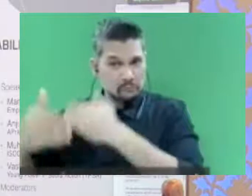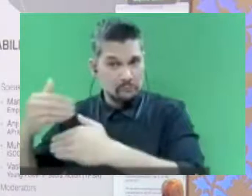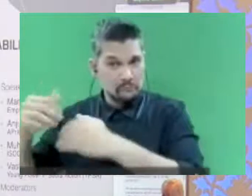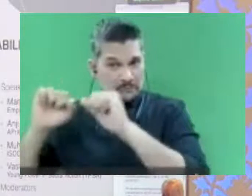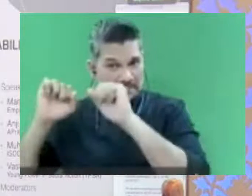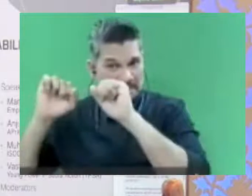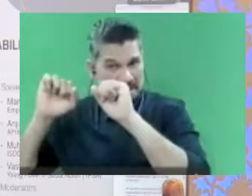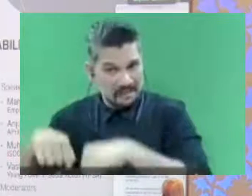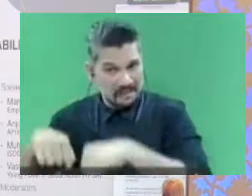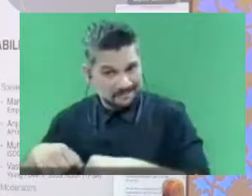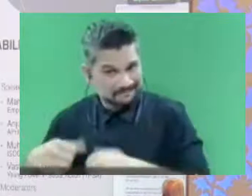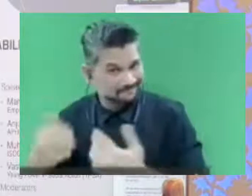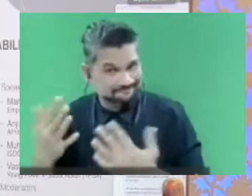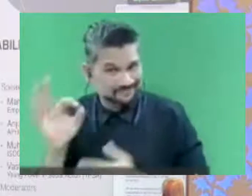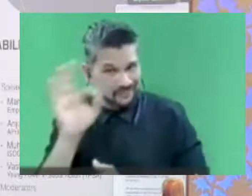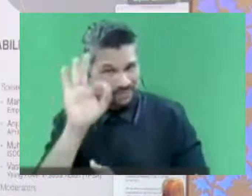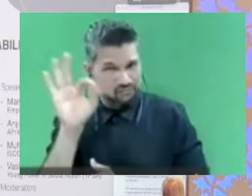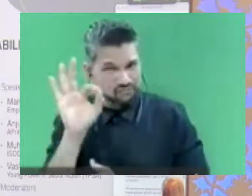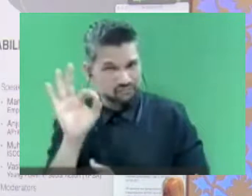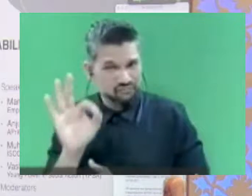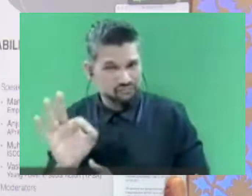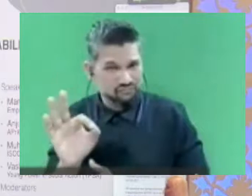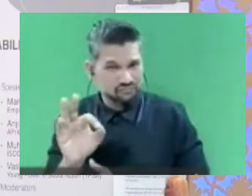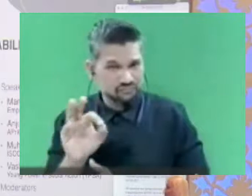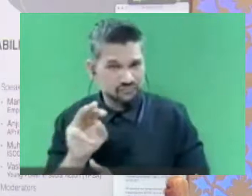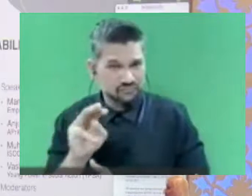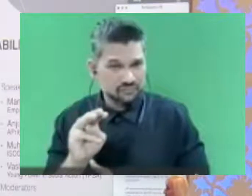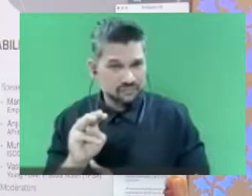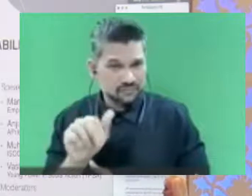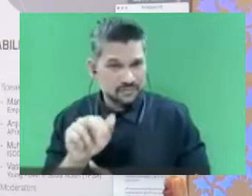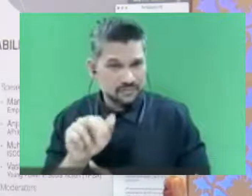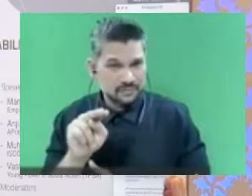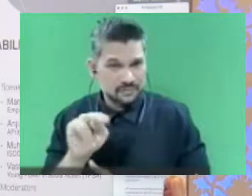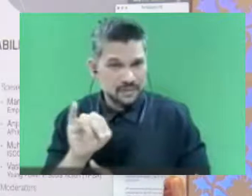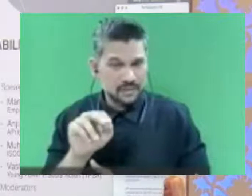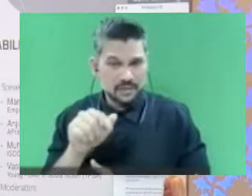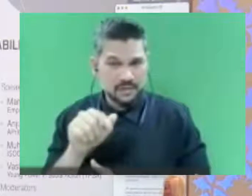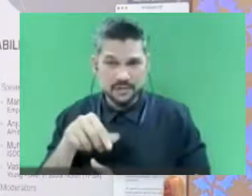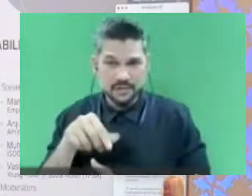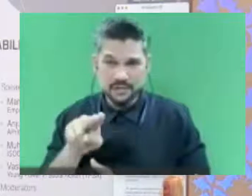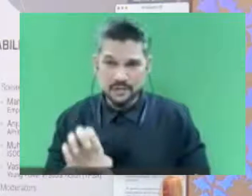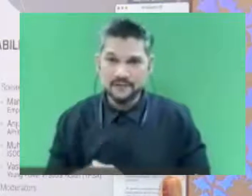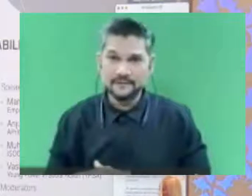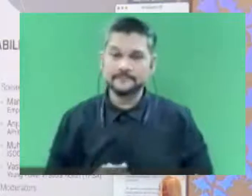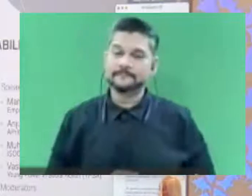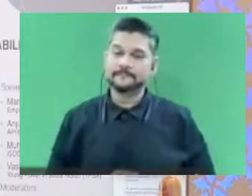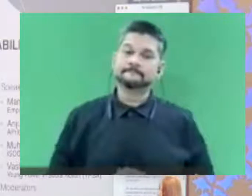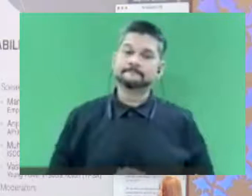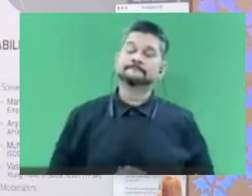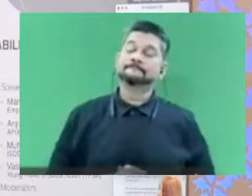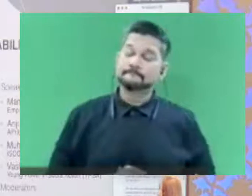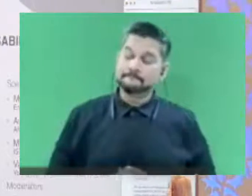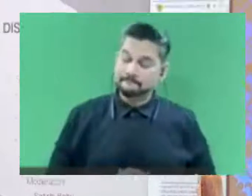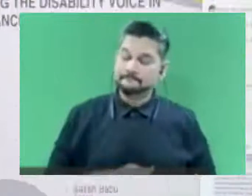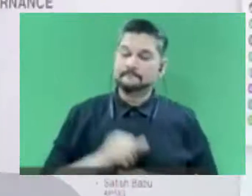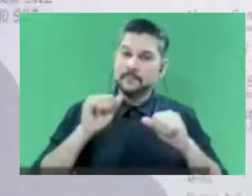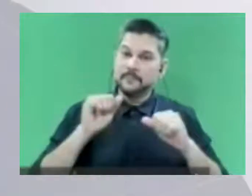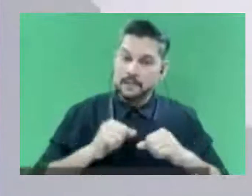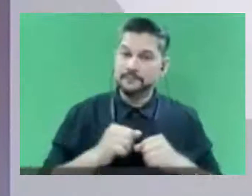to help us with that question? Yes. When it's come to accessibility and digital